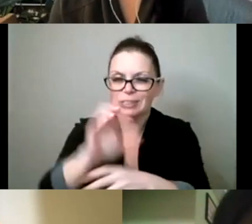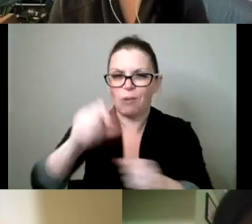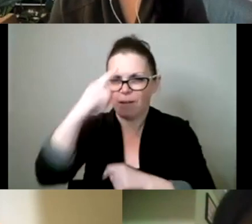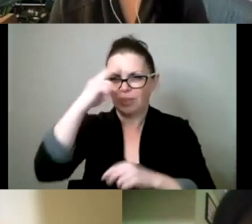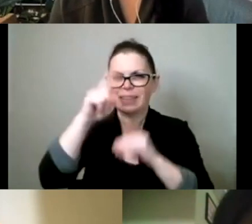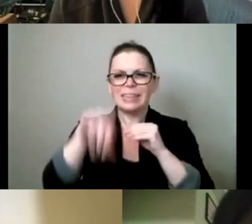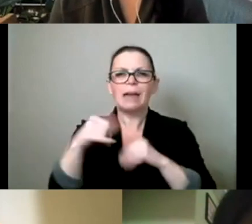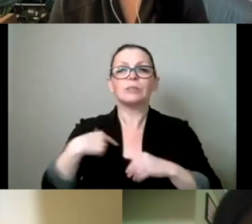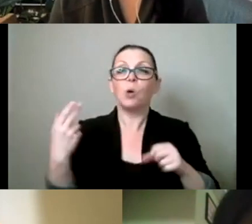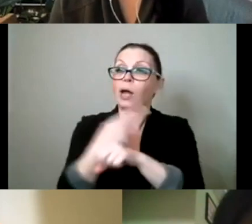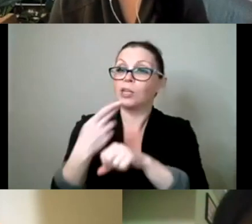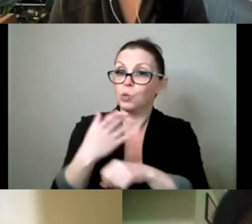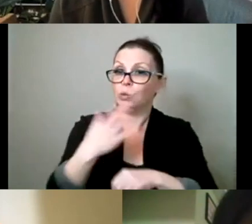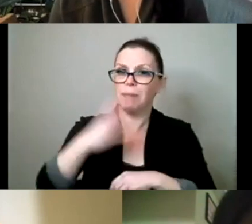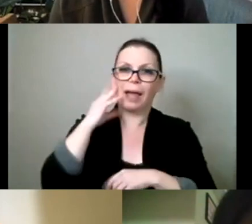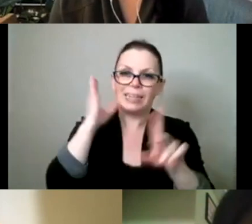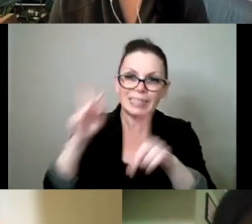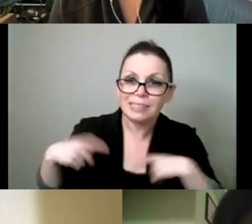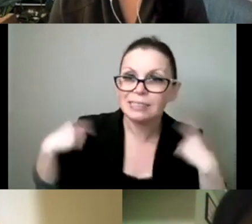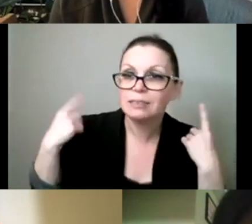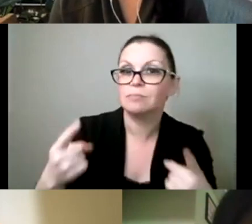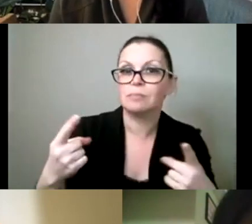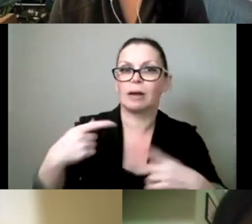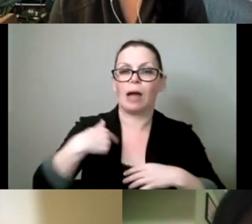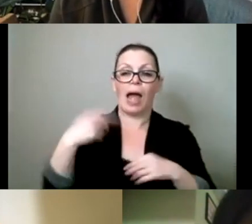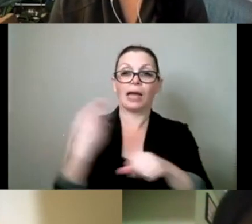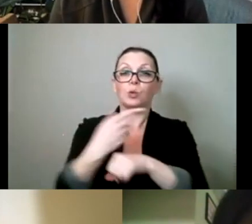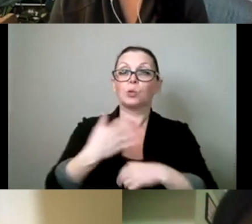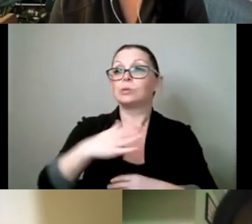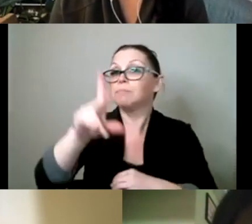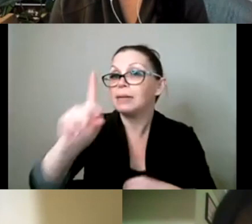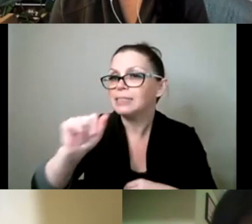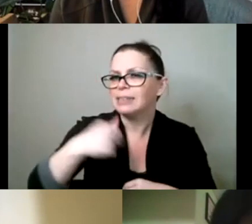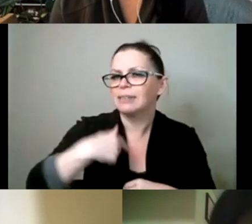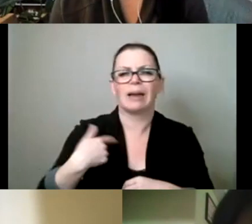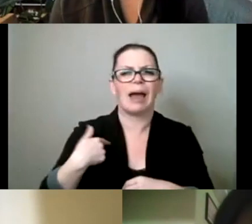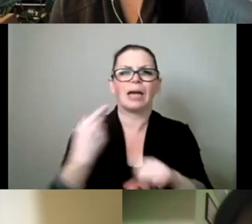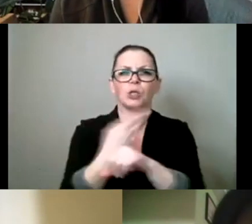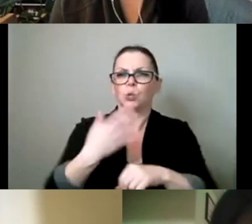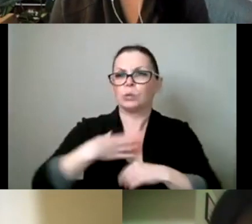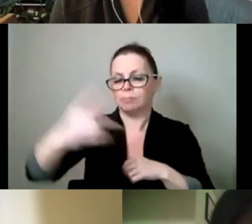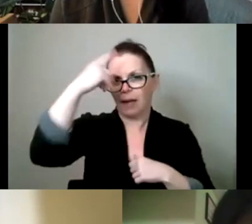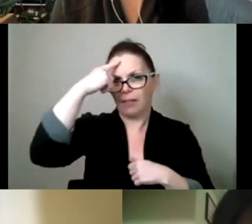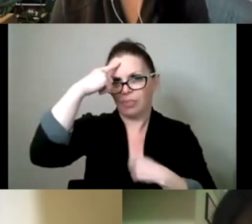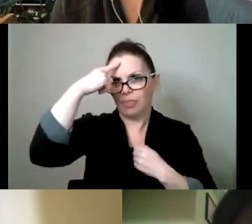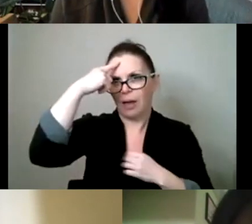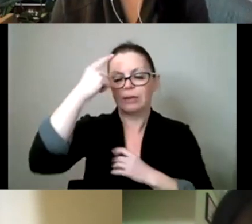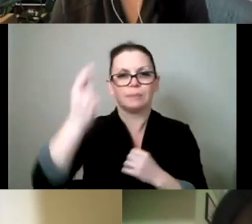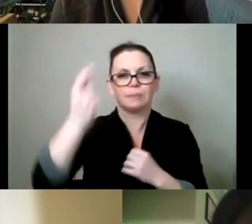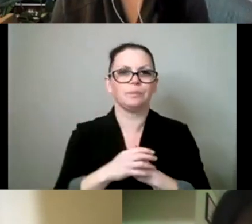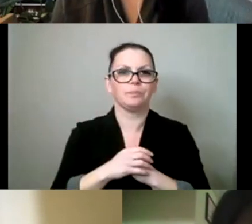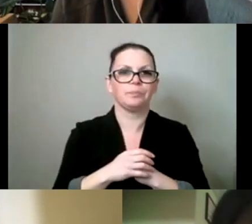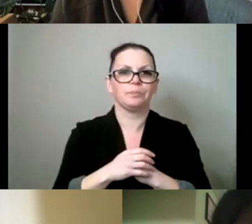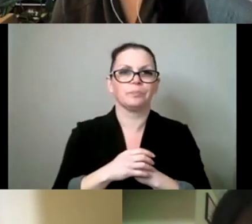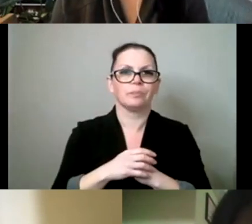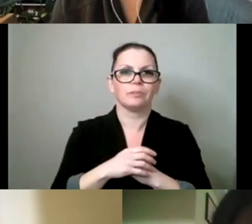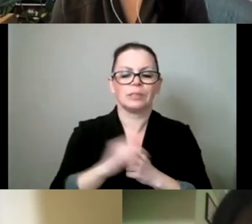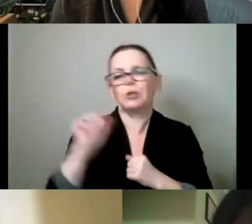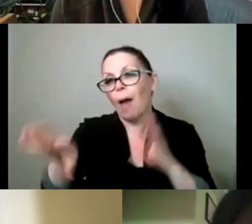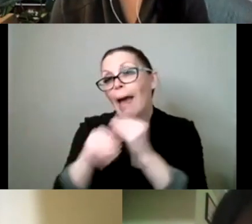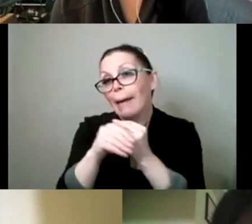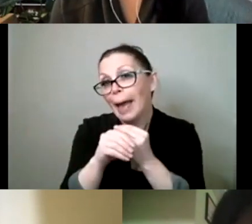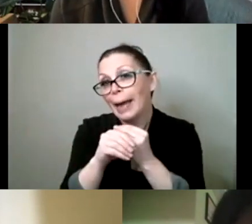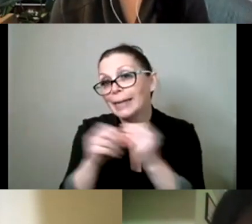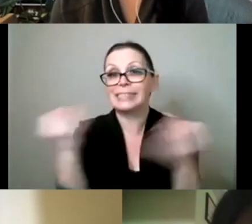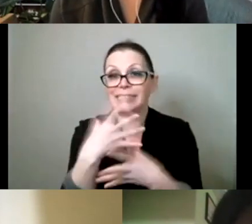I used my experience. I used my disability and thought of, even though I put in that, you know, realm of horror, I